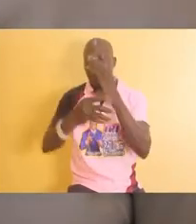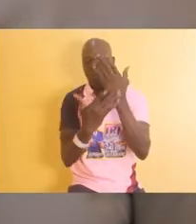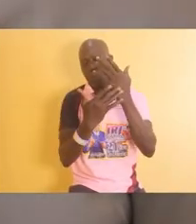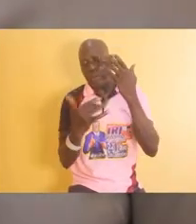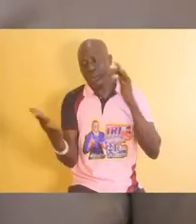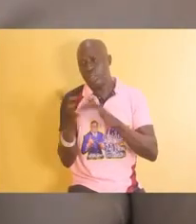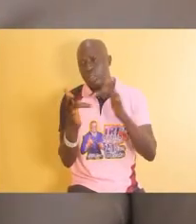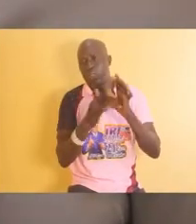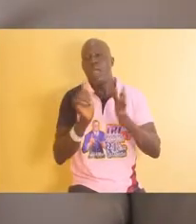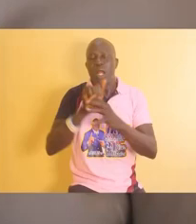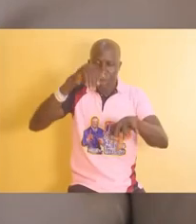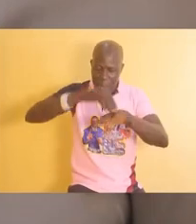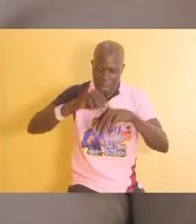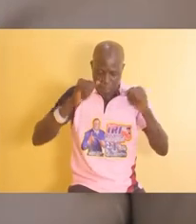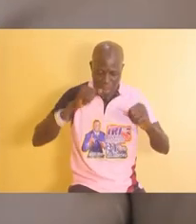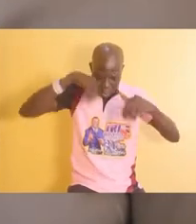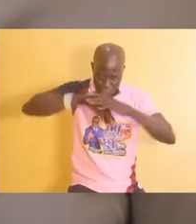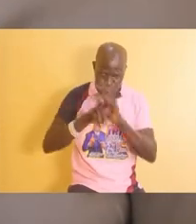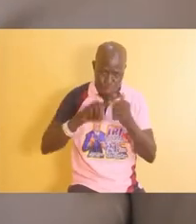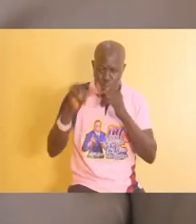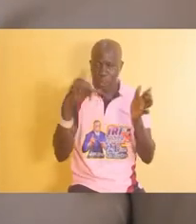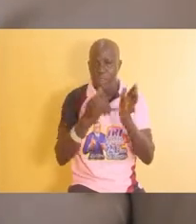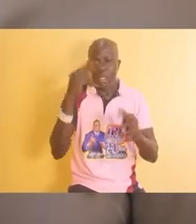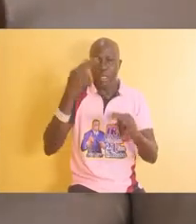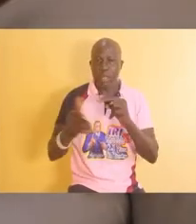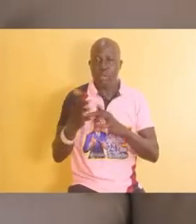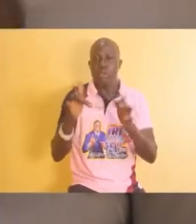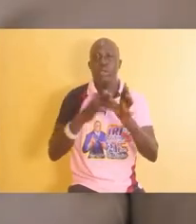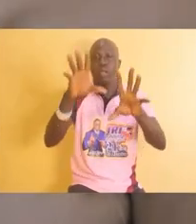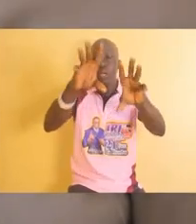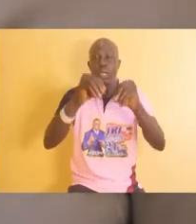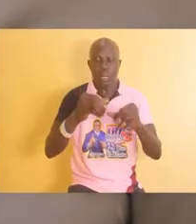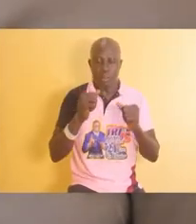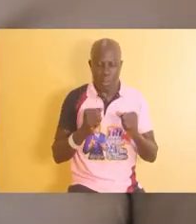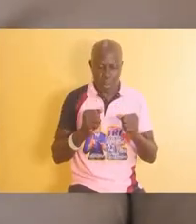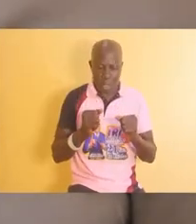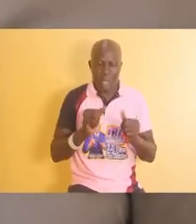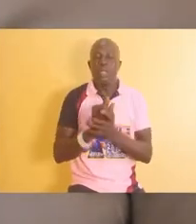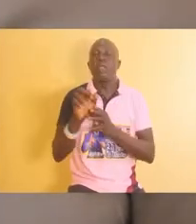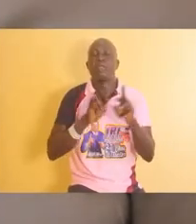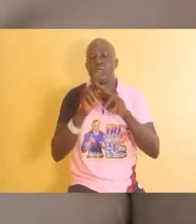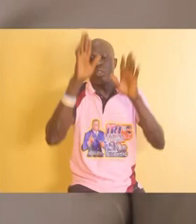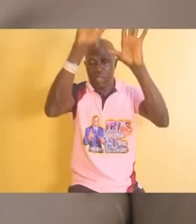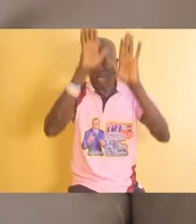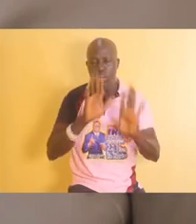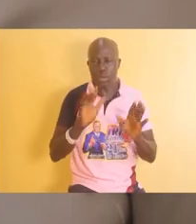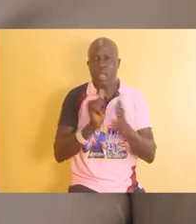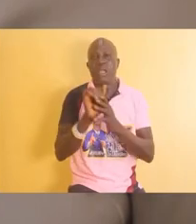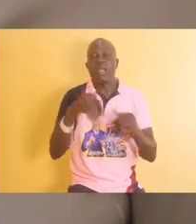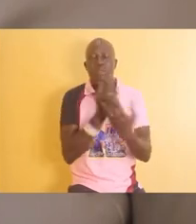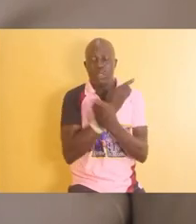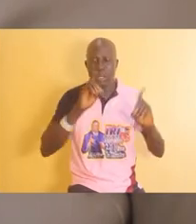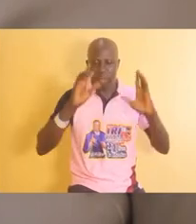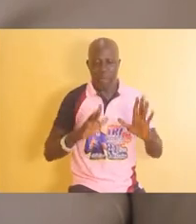Jésù. Mo dẹ̀ rán agbára wọnú ẹ̀. Lórúkọ Olúwa, ó yà gba agbára. Amen. Yóò ṣe iṣẹ́ àgbẹ̀. Amen. Yóò ṣe